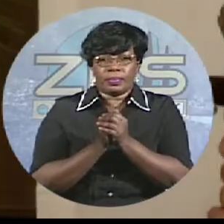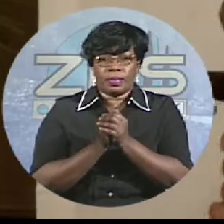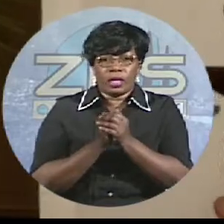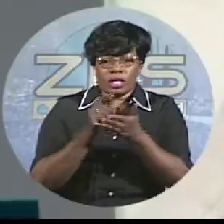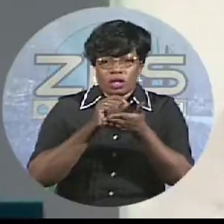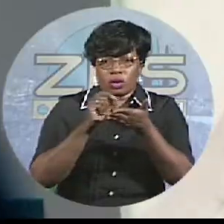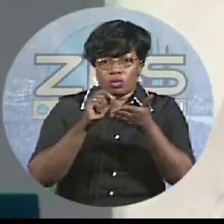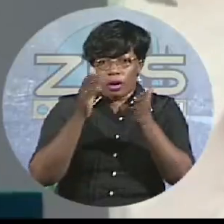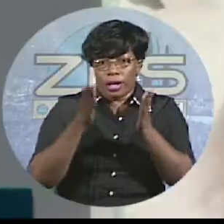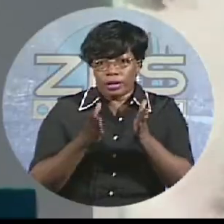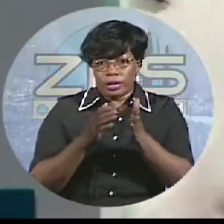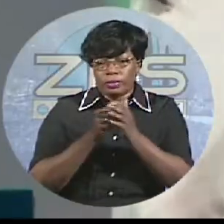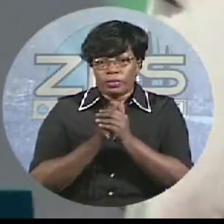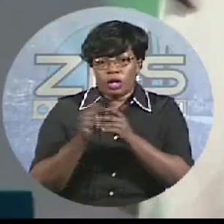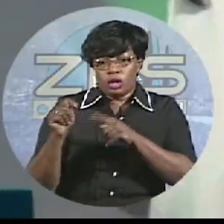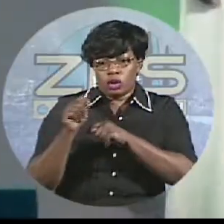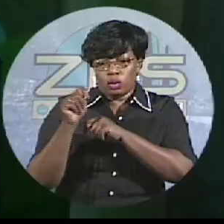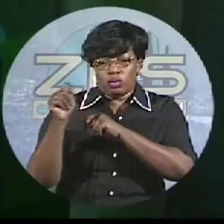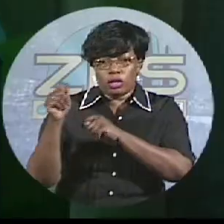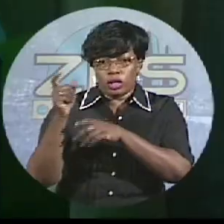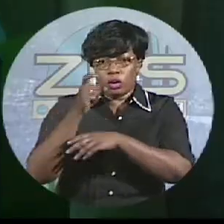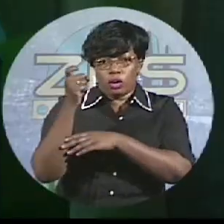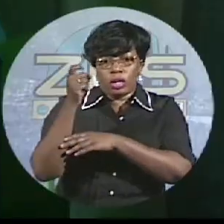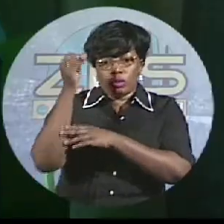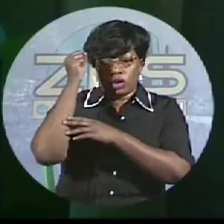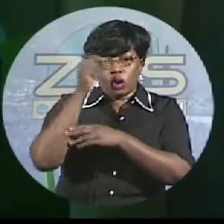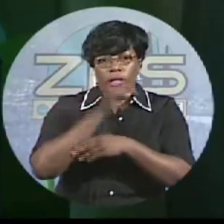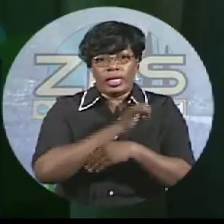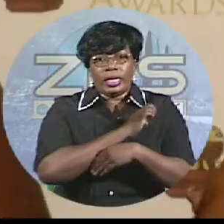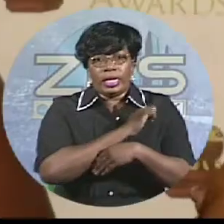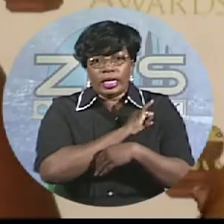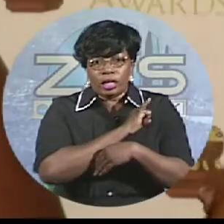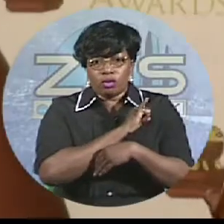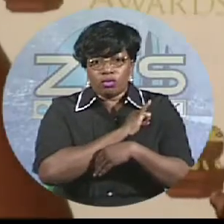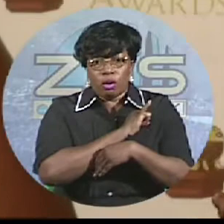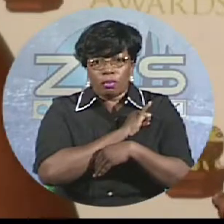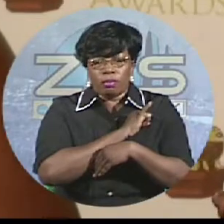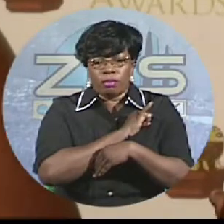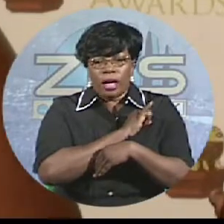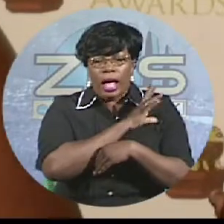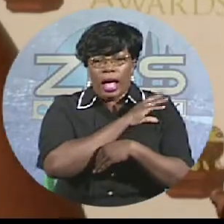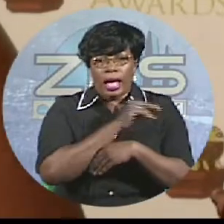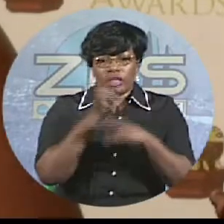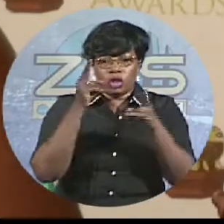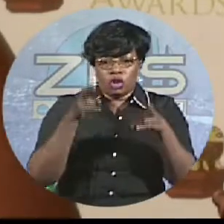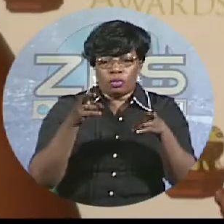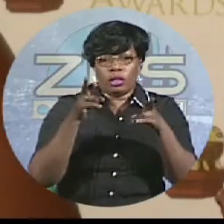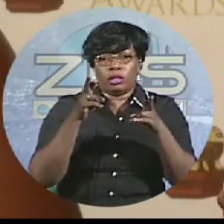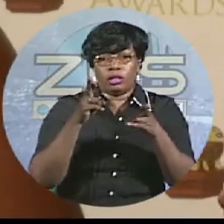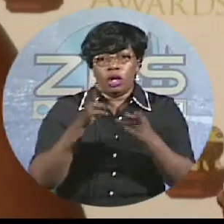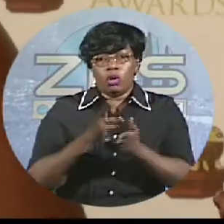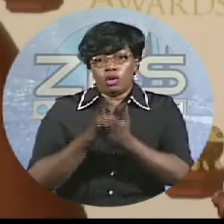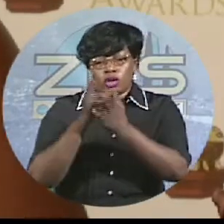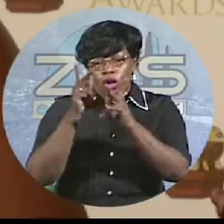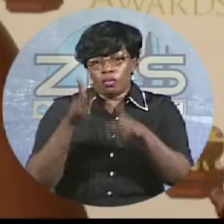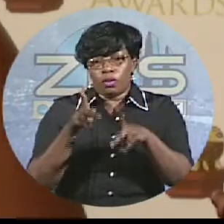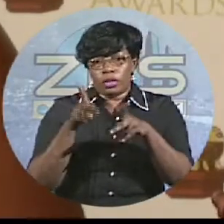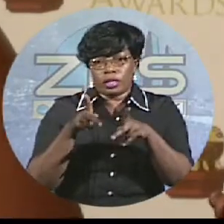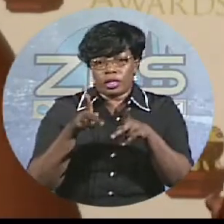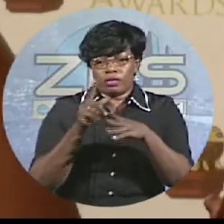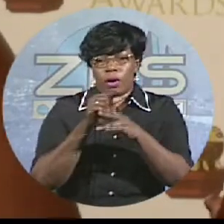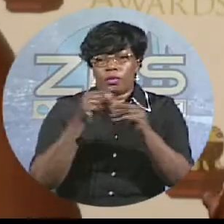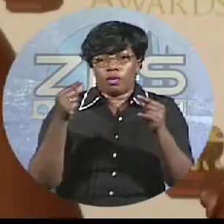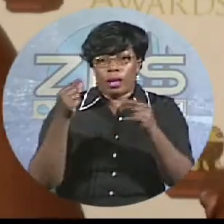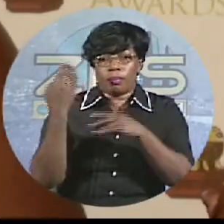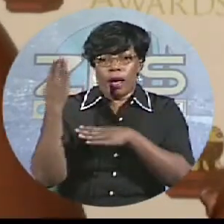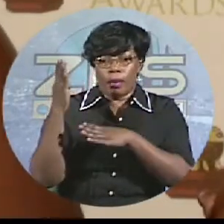Taylor Evans. Sustainable Tourism Cacique winner, Sean Ingram of One Eleuthera. And Human Resource Development Cacique winner, Evelyn Pender Dames of Grand